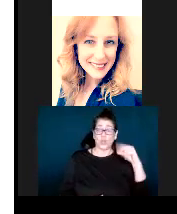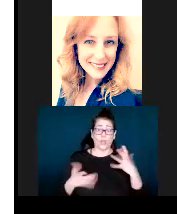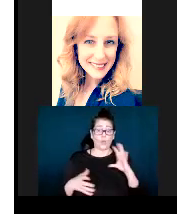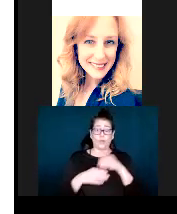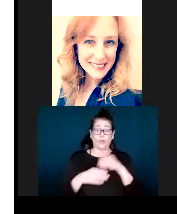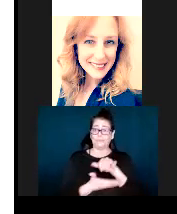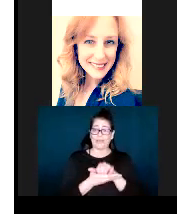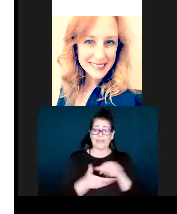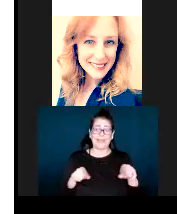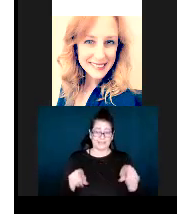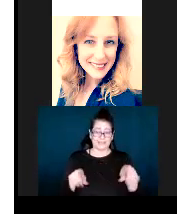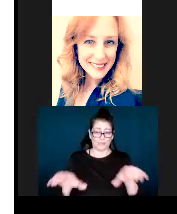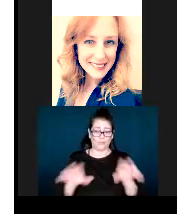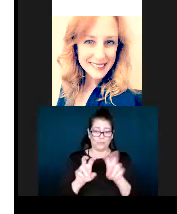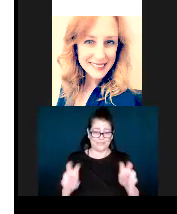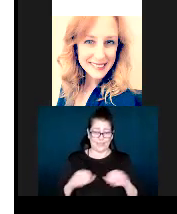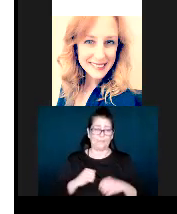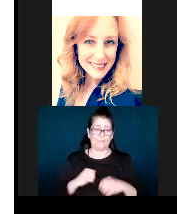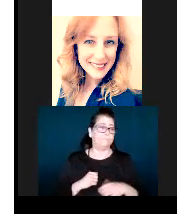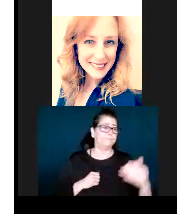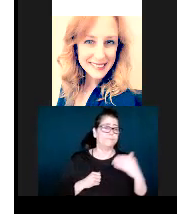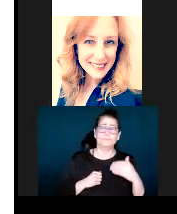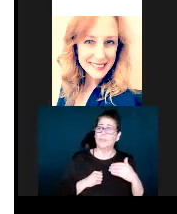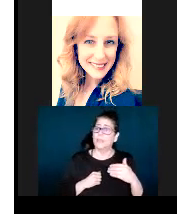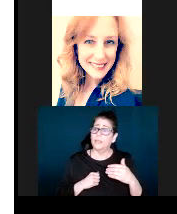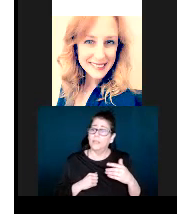Um, Ask if they need time to their self. Absolutely.